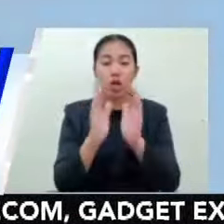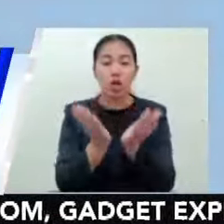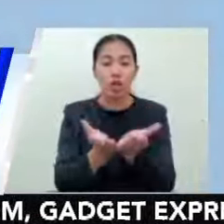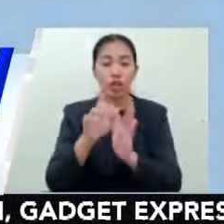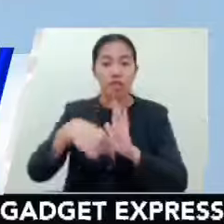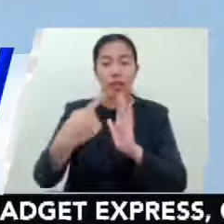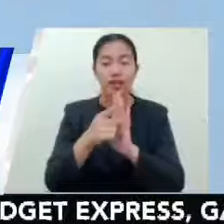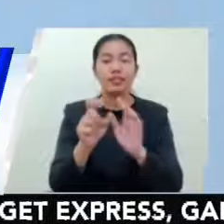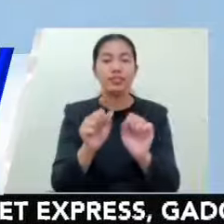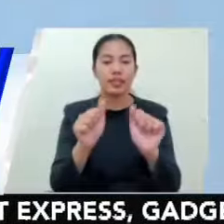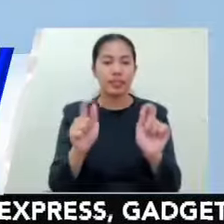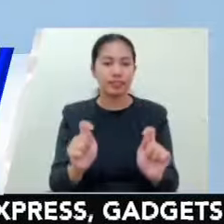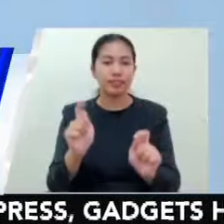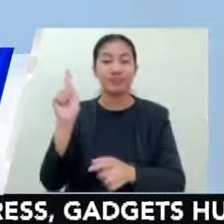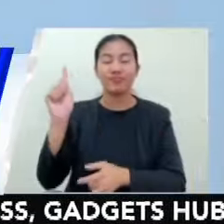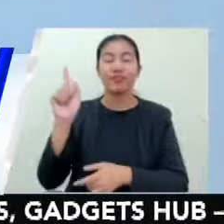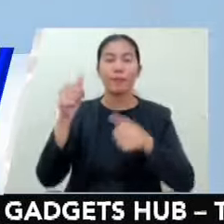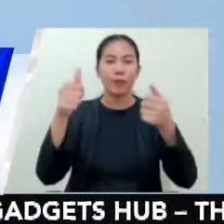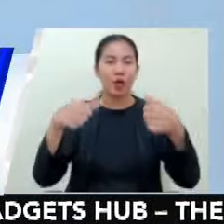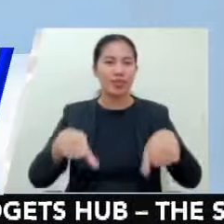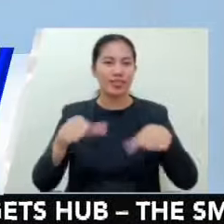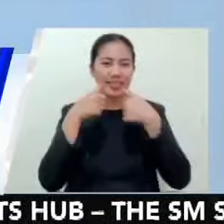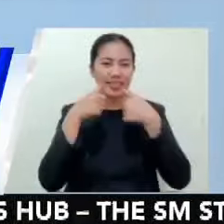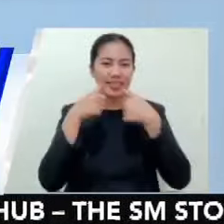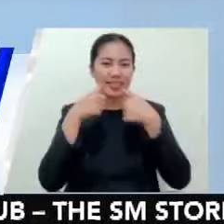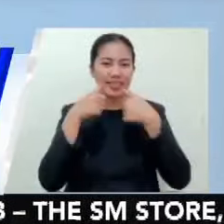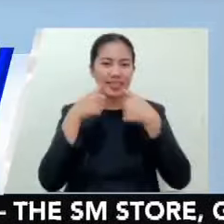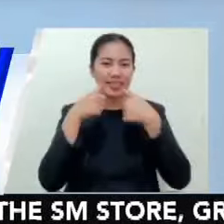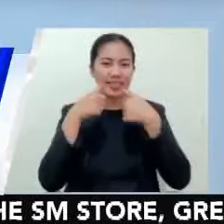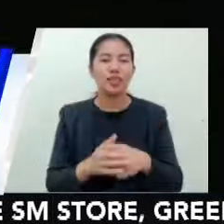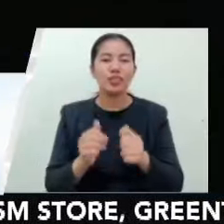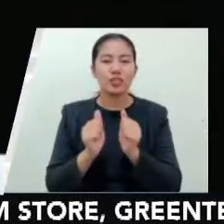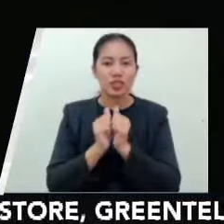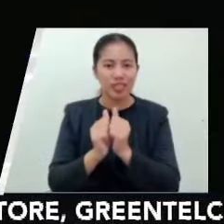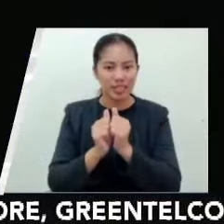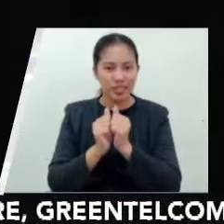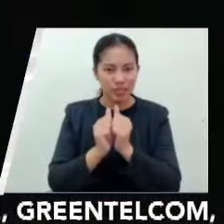post together let's create the biggest hour for